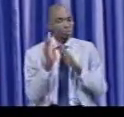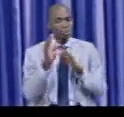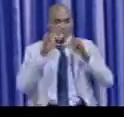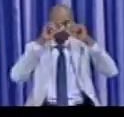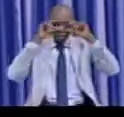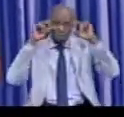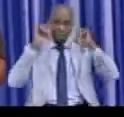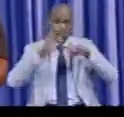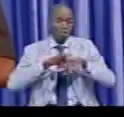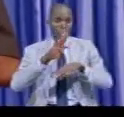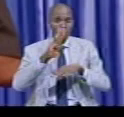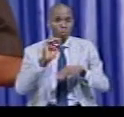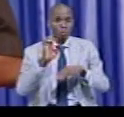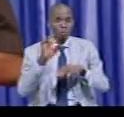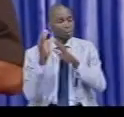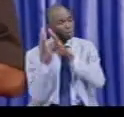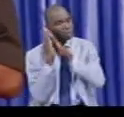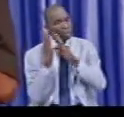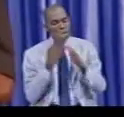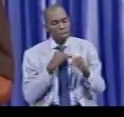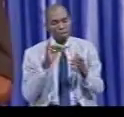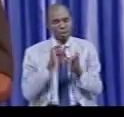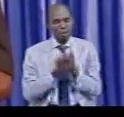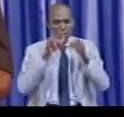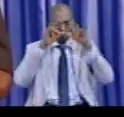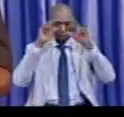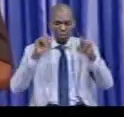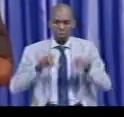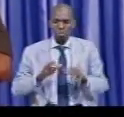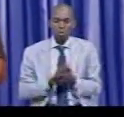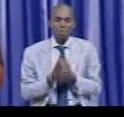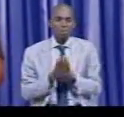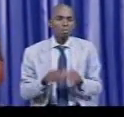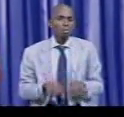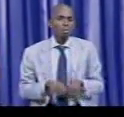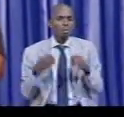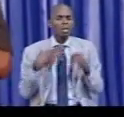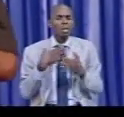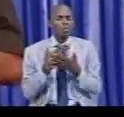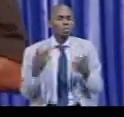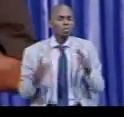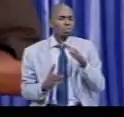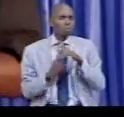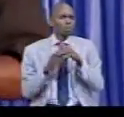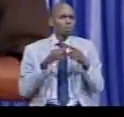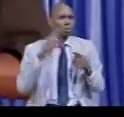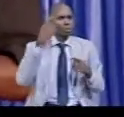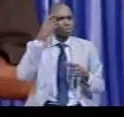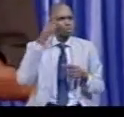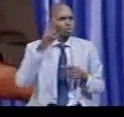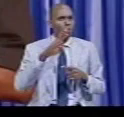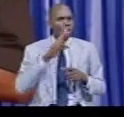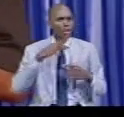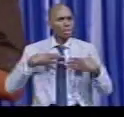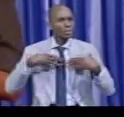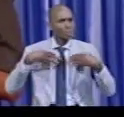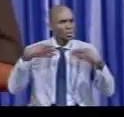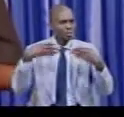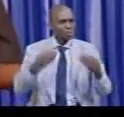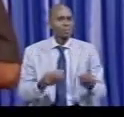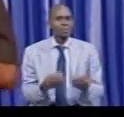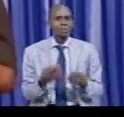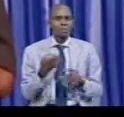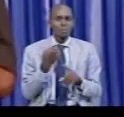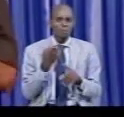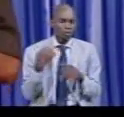that time the Lord told me, you were healed when Pastor Kumuyi prayed for you. And since January